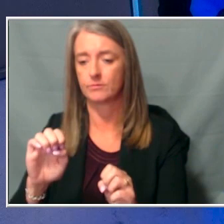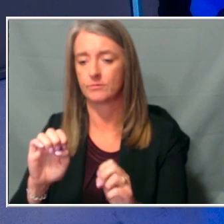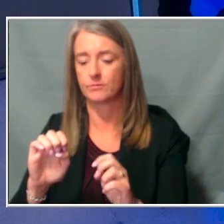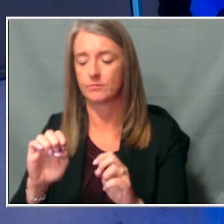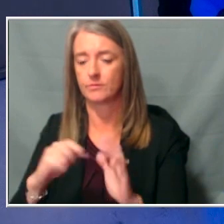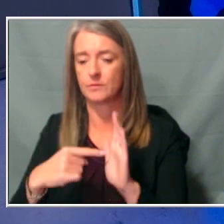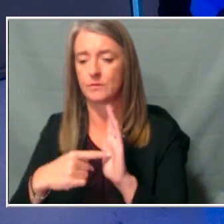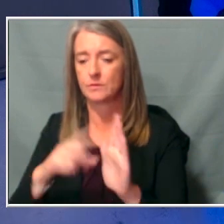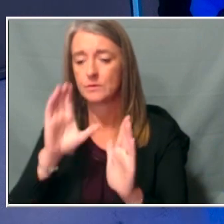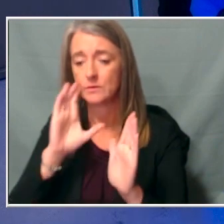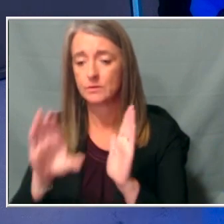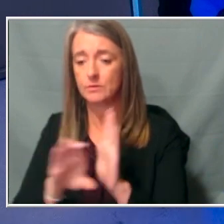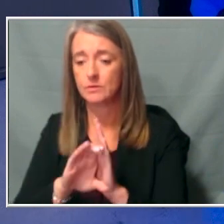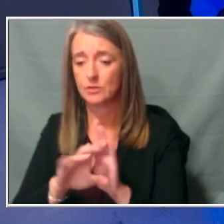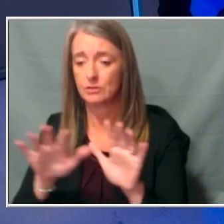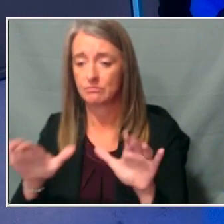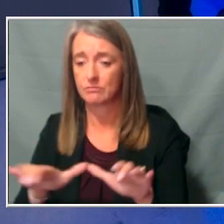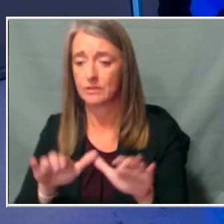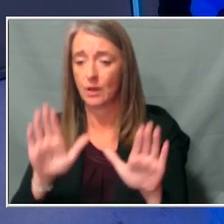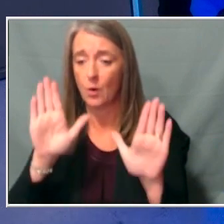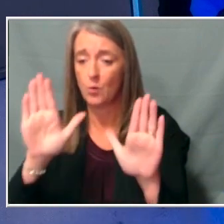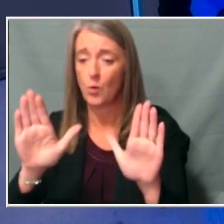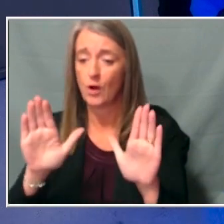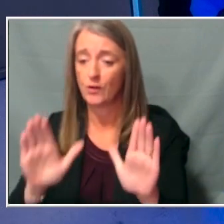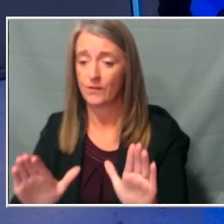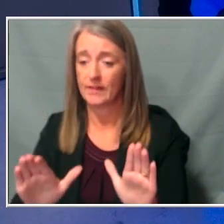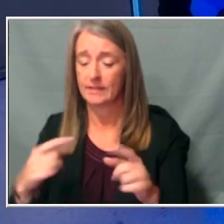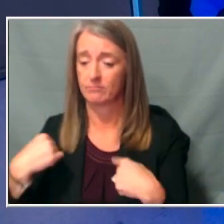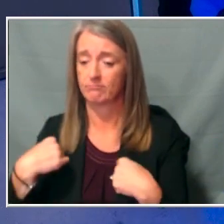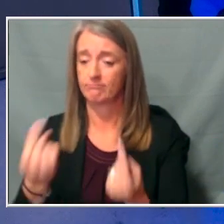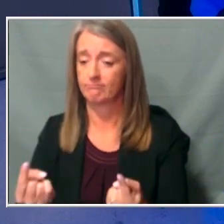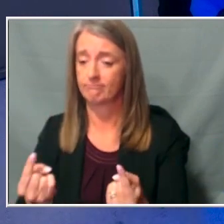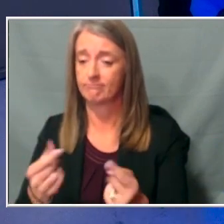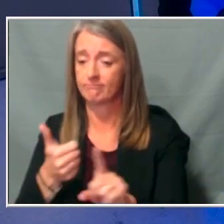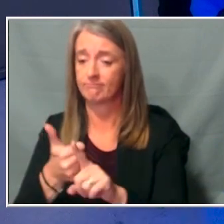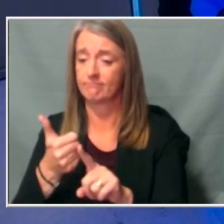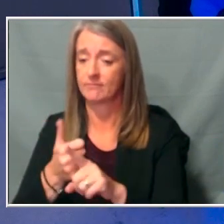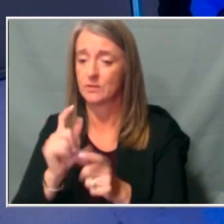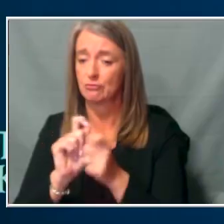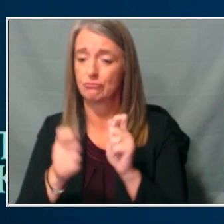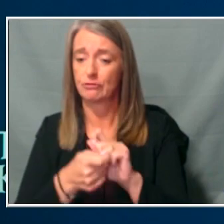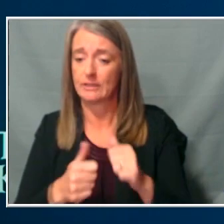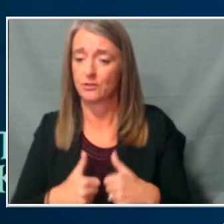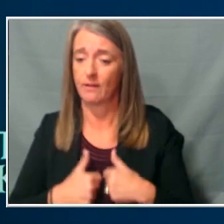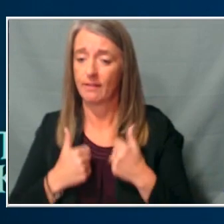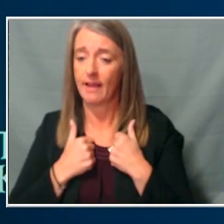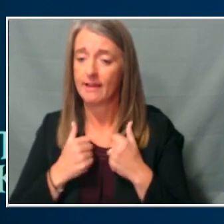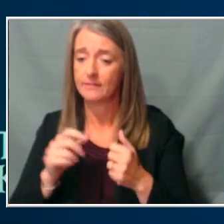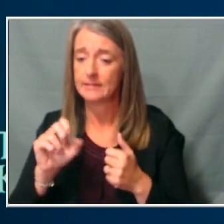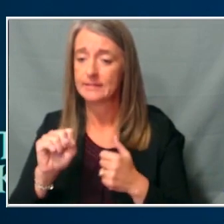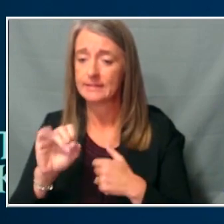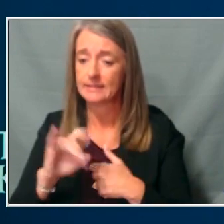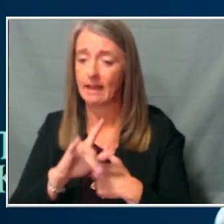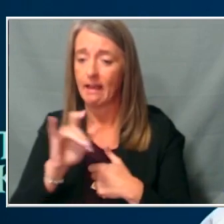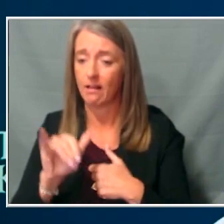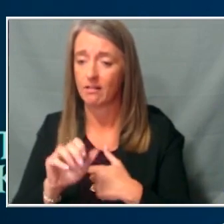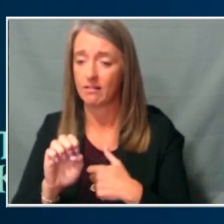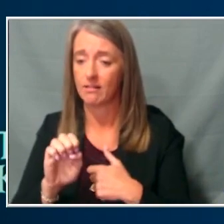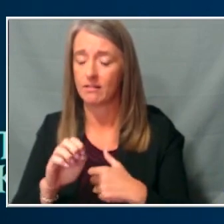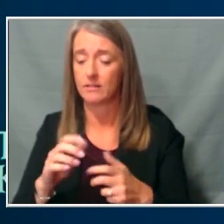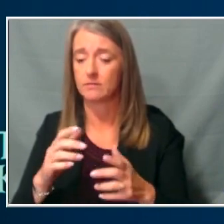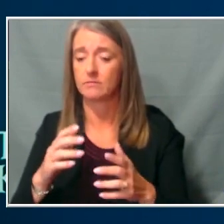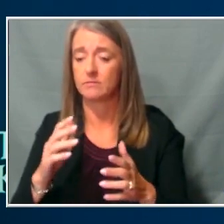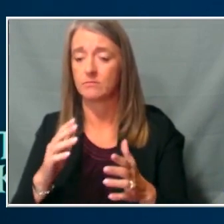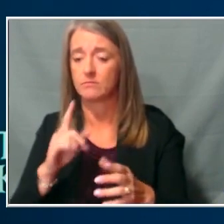pictures here, but she has done absolutely wonderfully, and she has been able to really change her lifestyle. You know, we reassured her, got rid of the